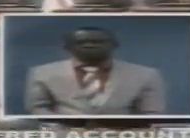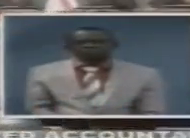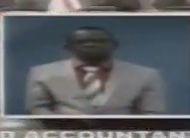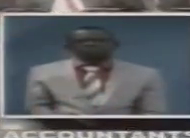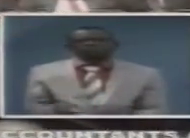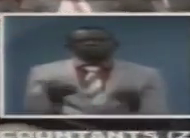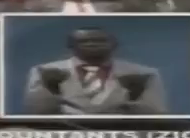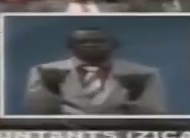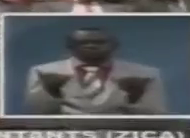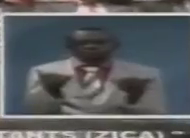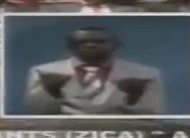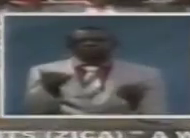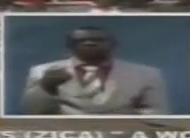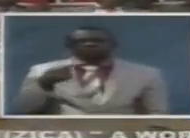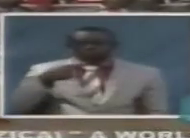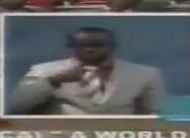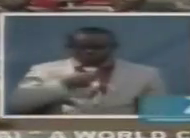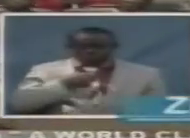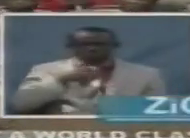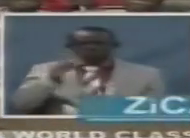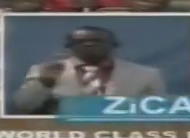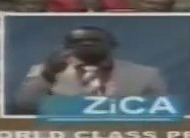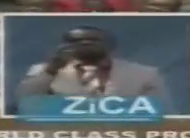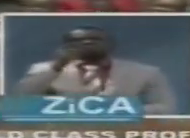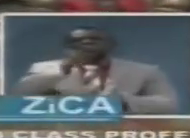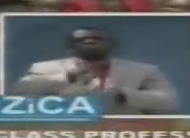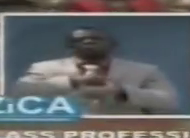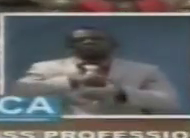momentous task to serve as Minister of Finance.